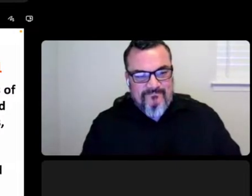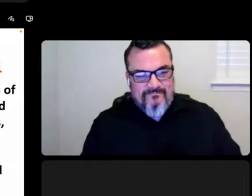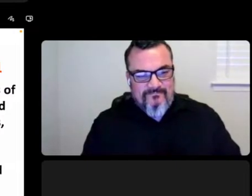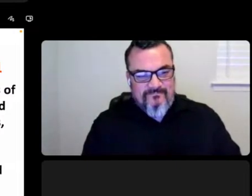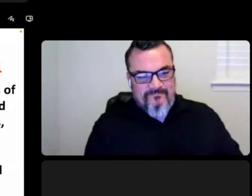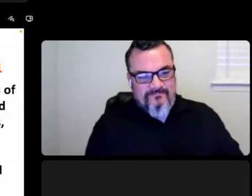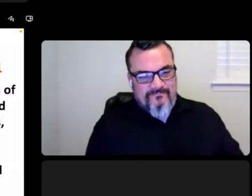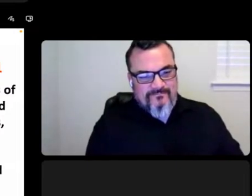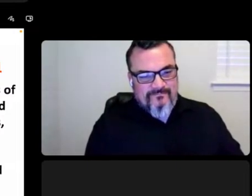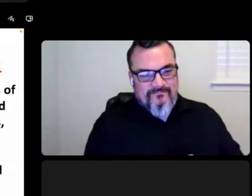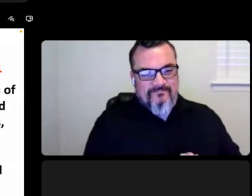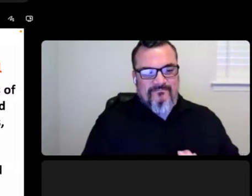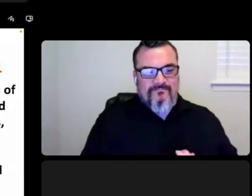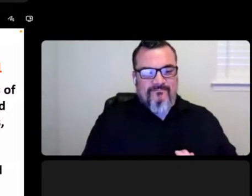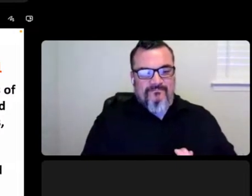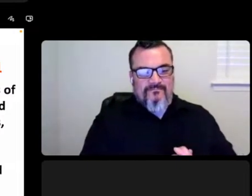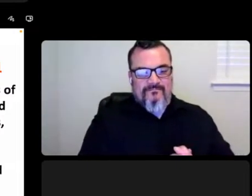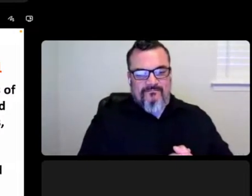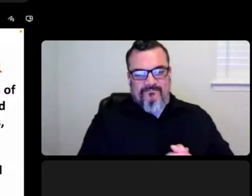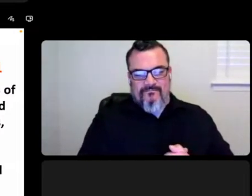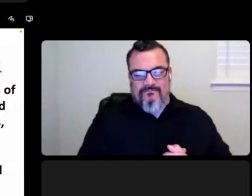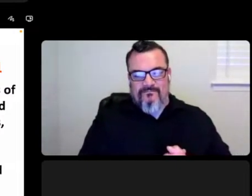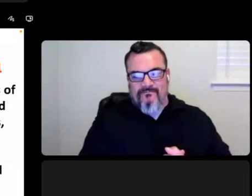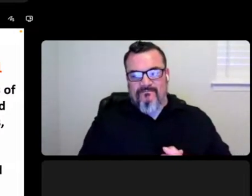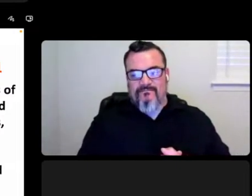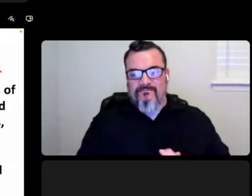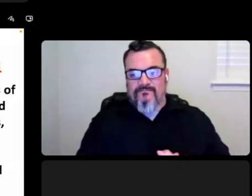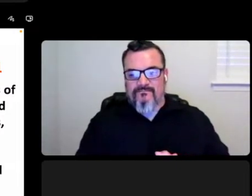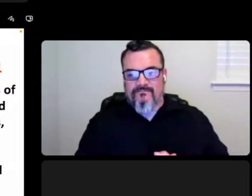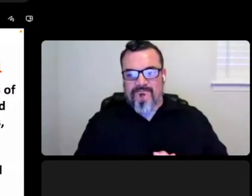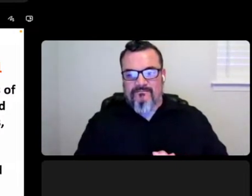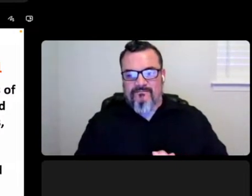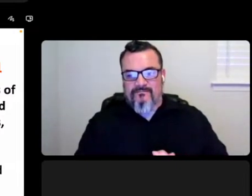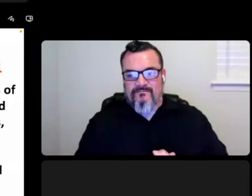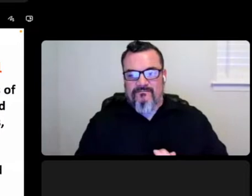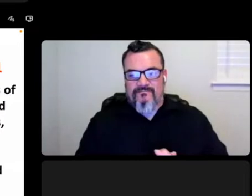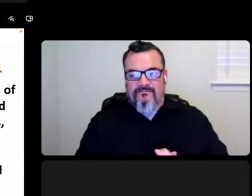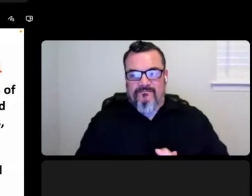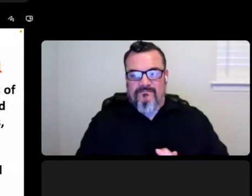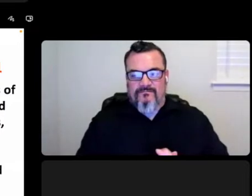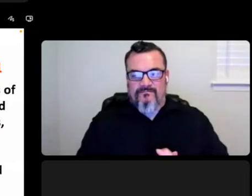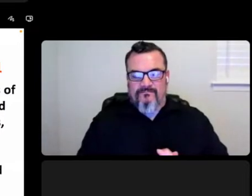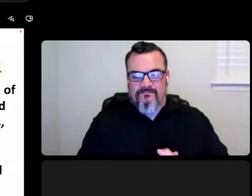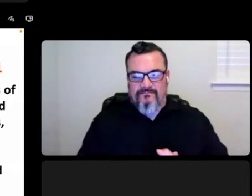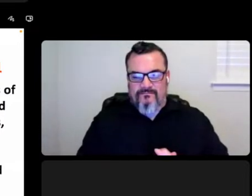We will give the staff and the respect and consideration.